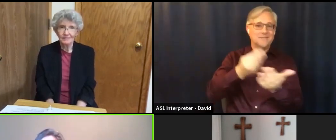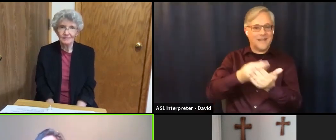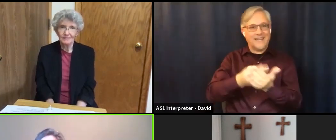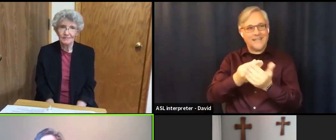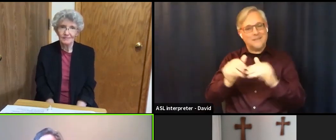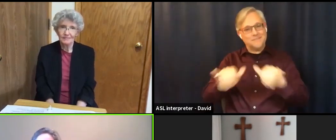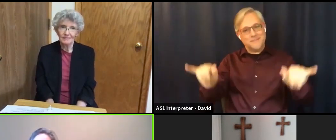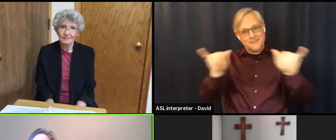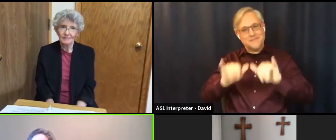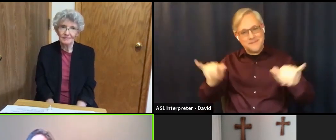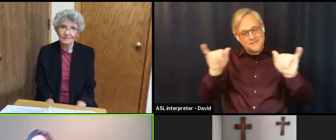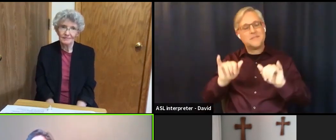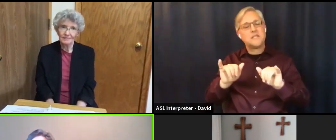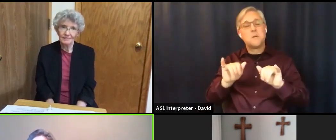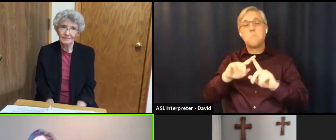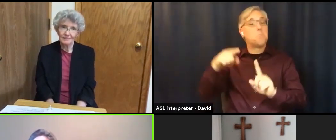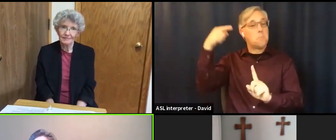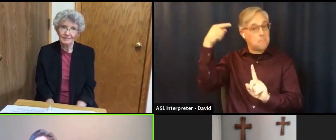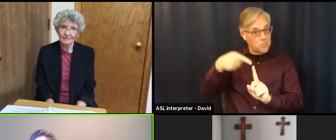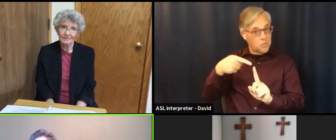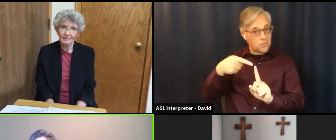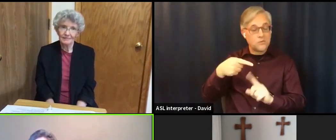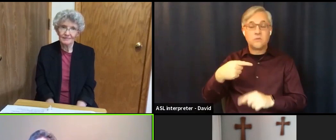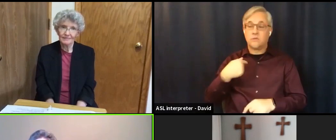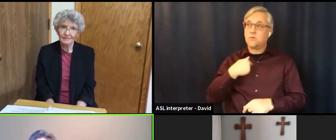that God calls us to do.